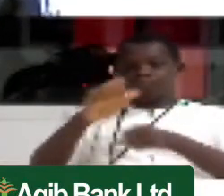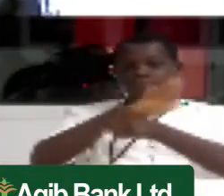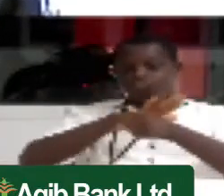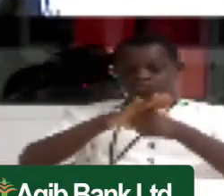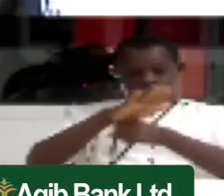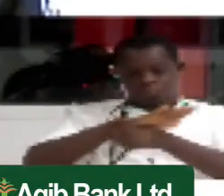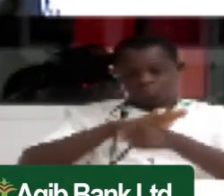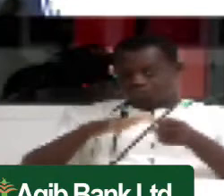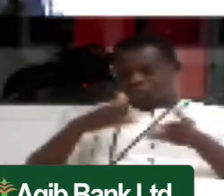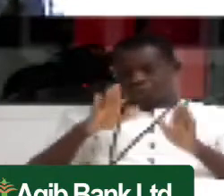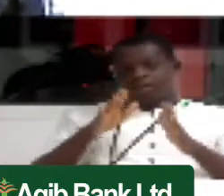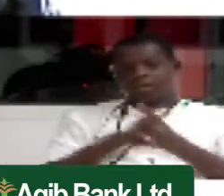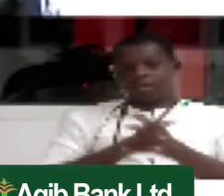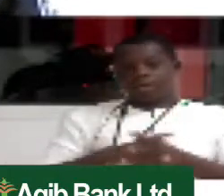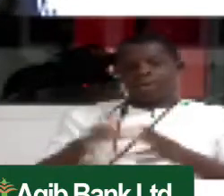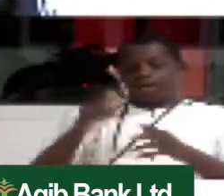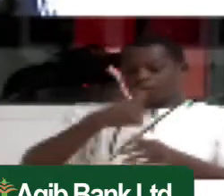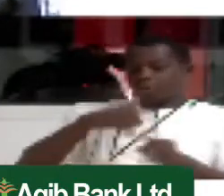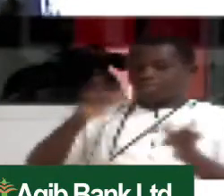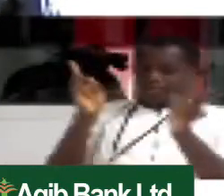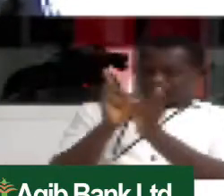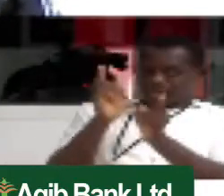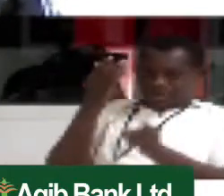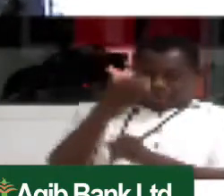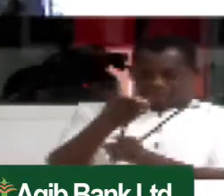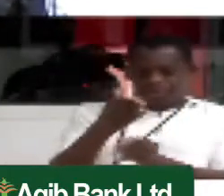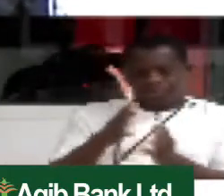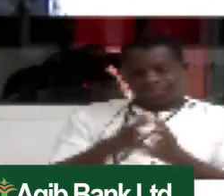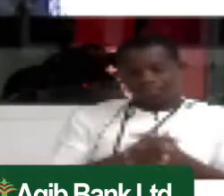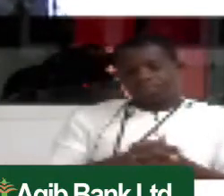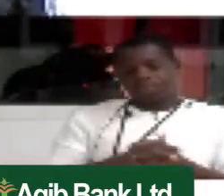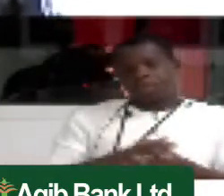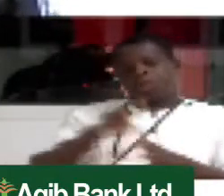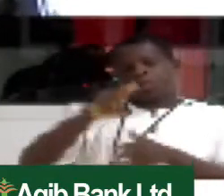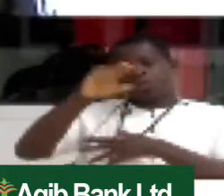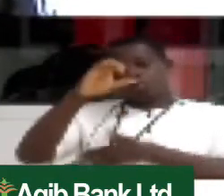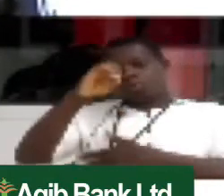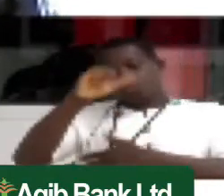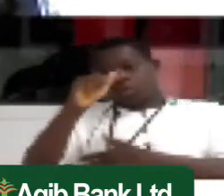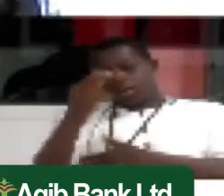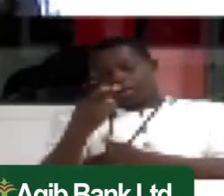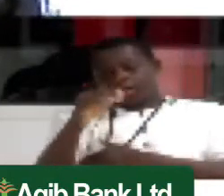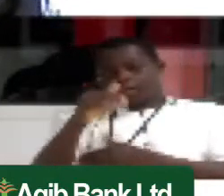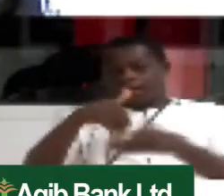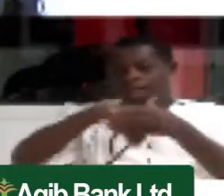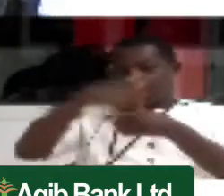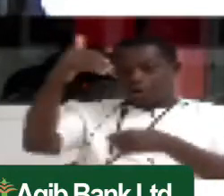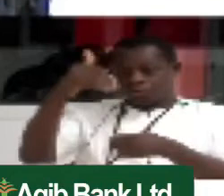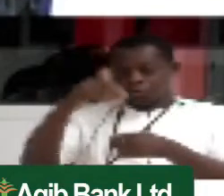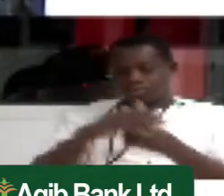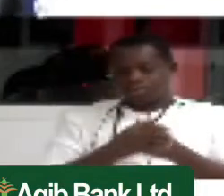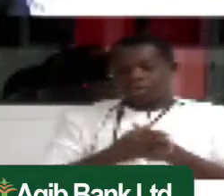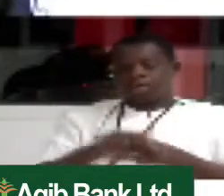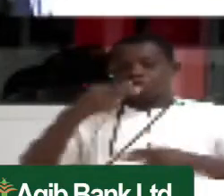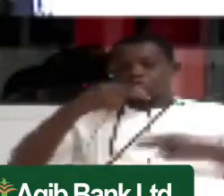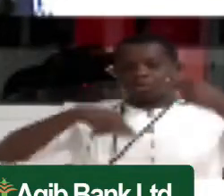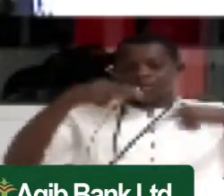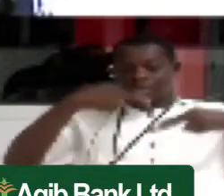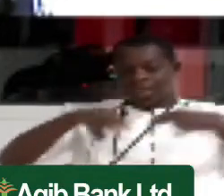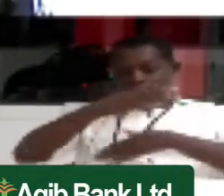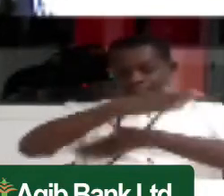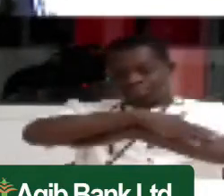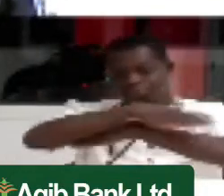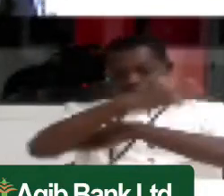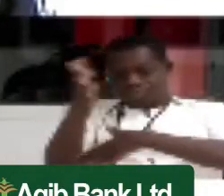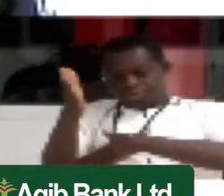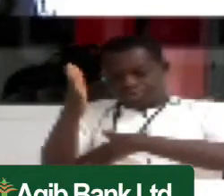fully dressed. We found them there. Nua finished Nua came outside. Restaurant no bundato. At